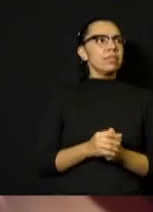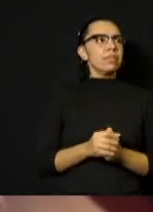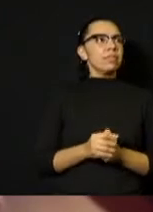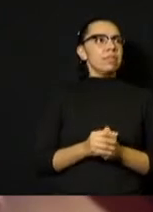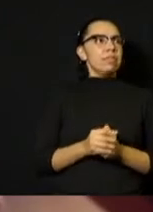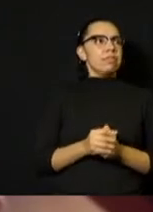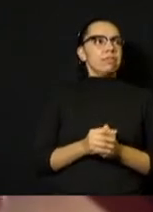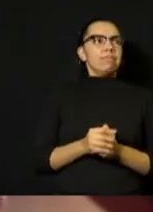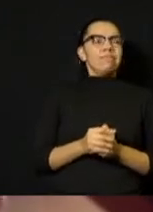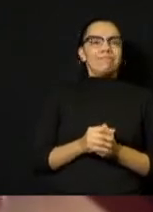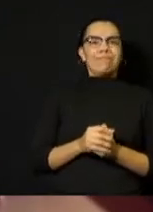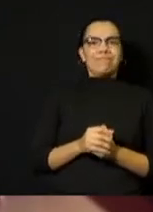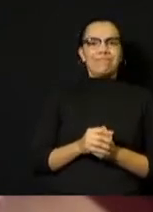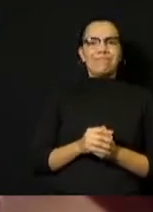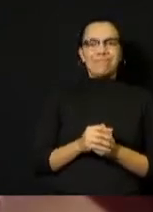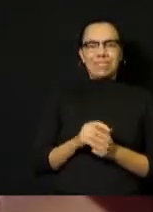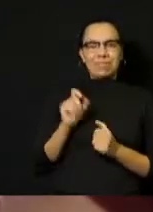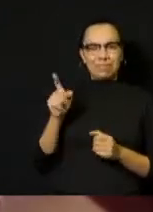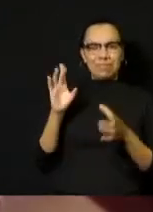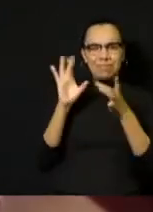listening to Lucy